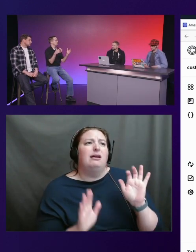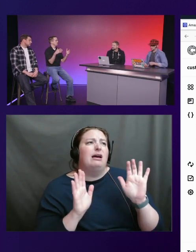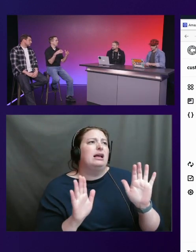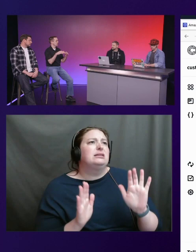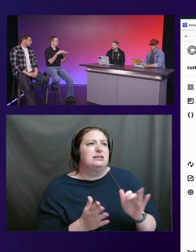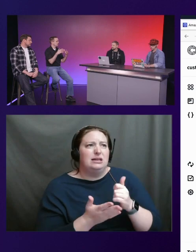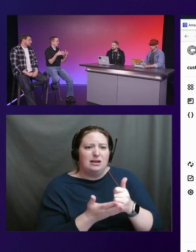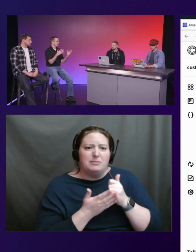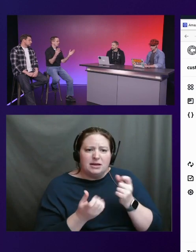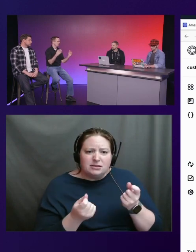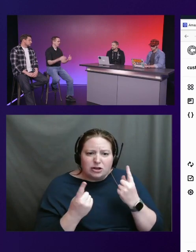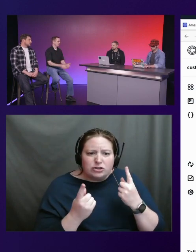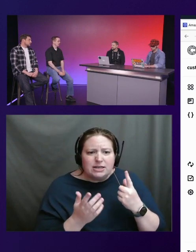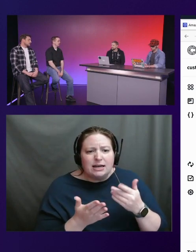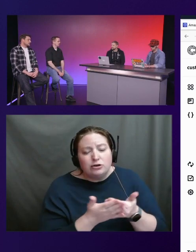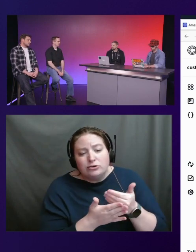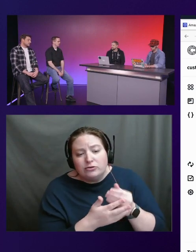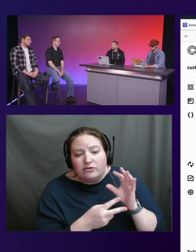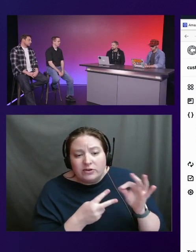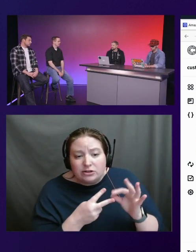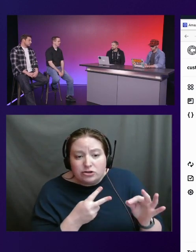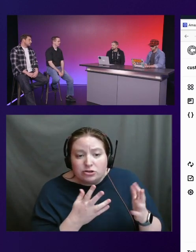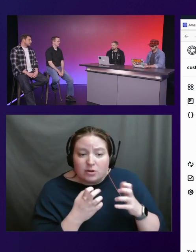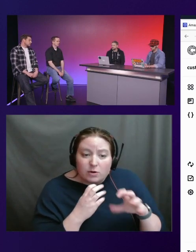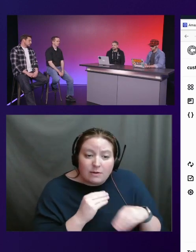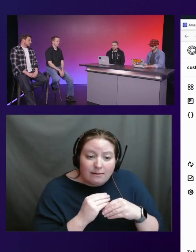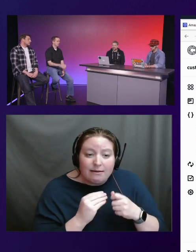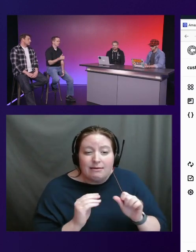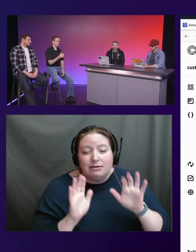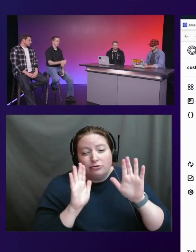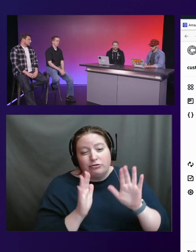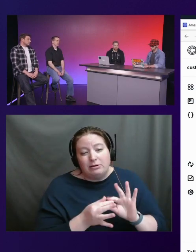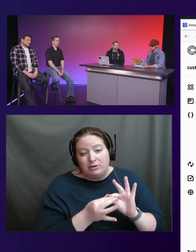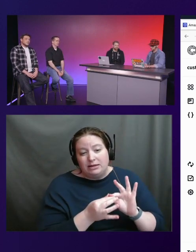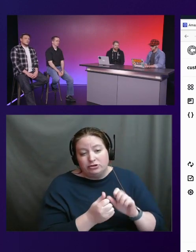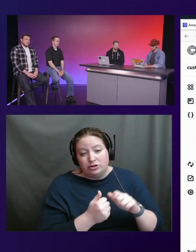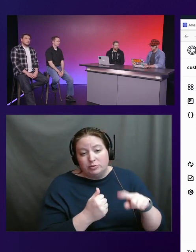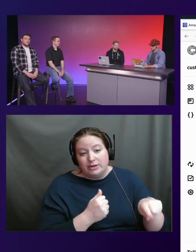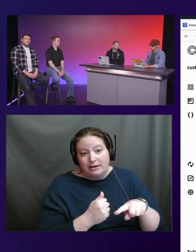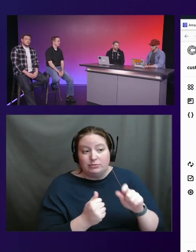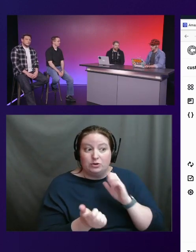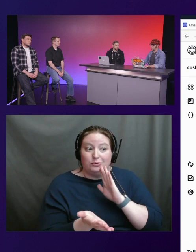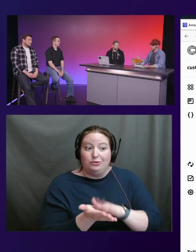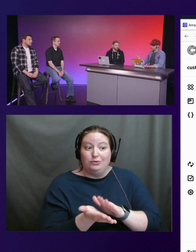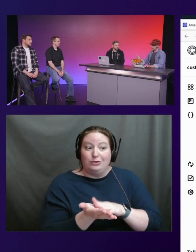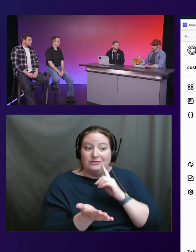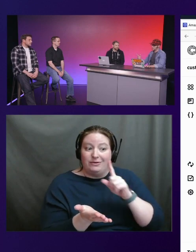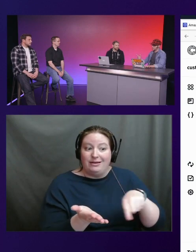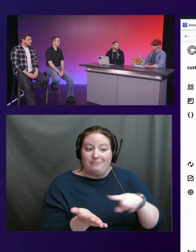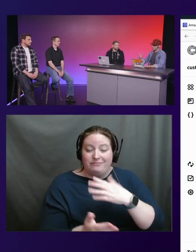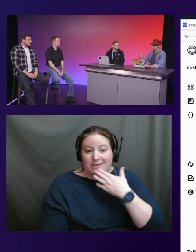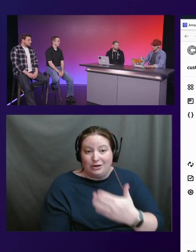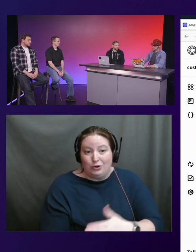more features do they want to see, and we've had some great relationships with them. So kudos to all you guys, and thanks for the help. So,